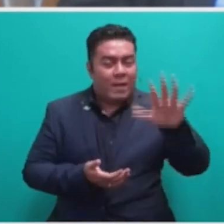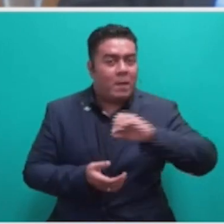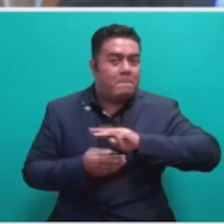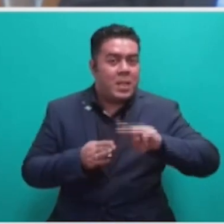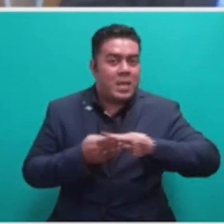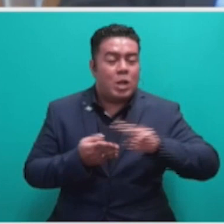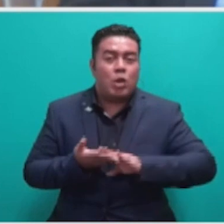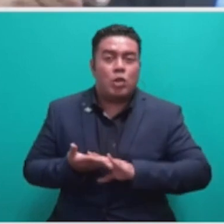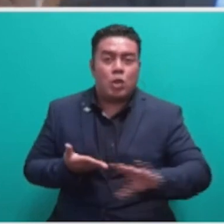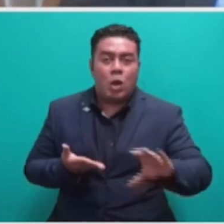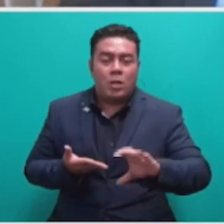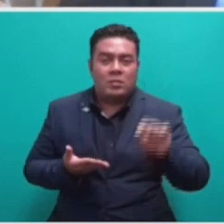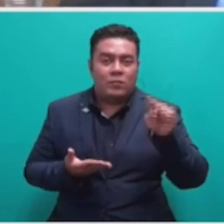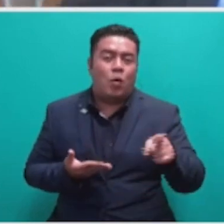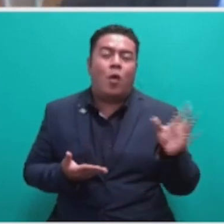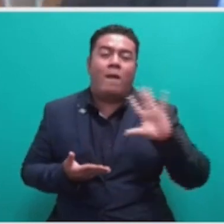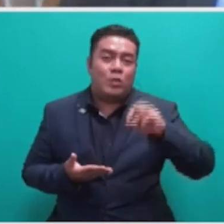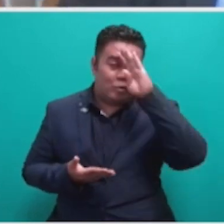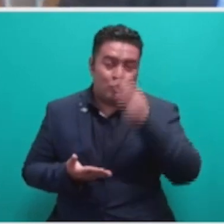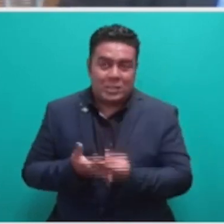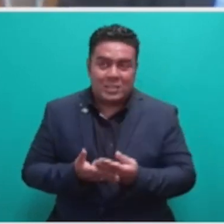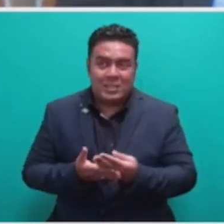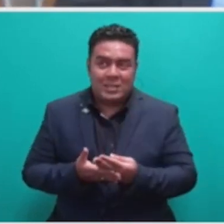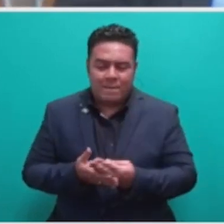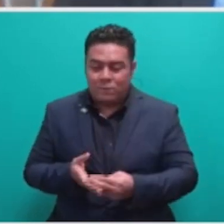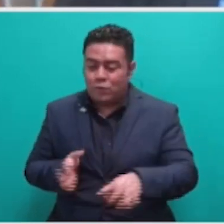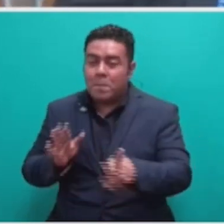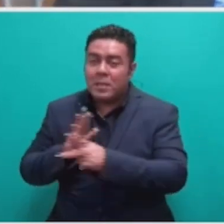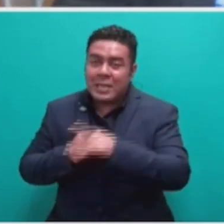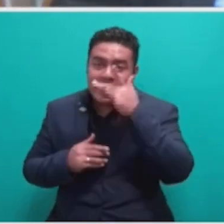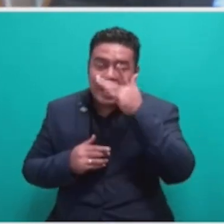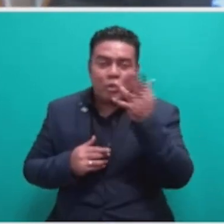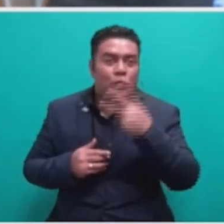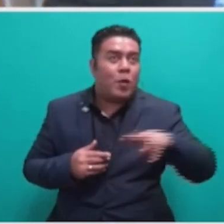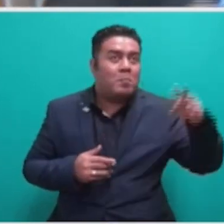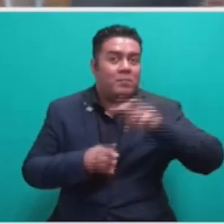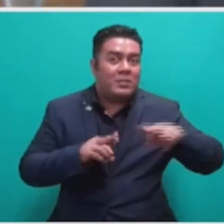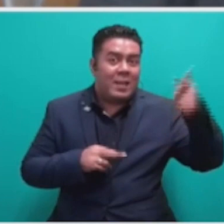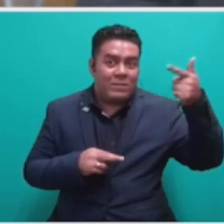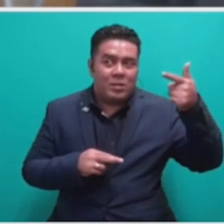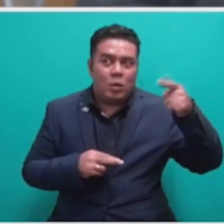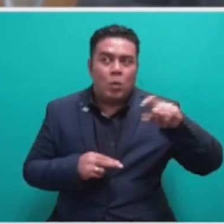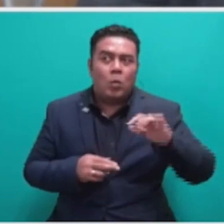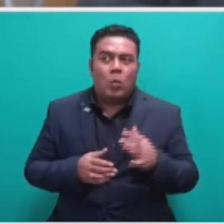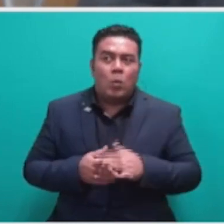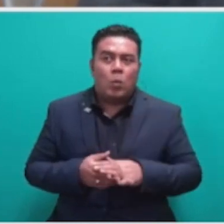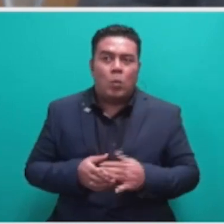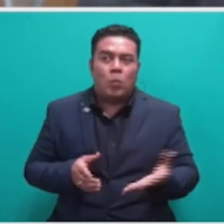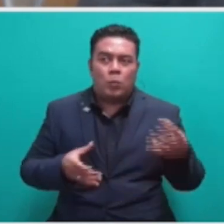million, and every student from preschool to Form 7 with income less